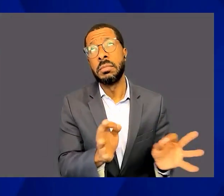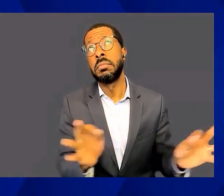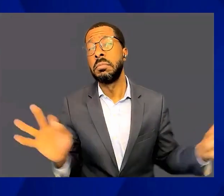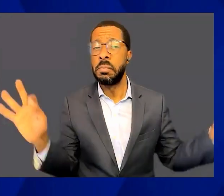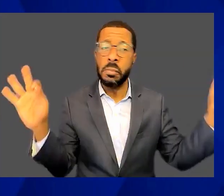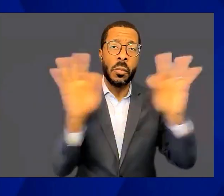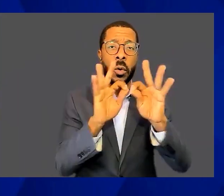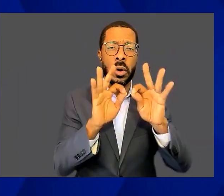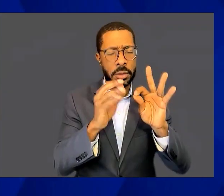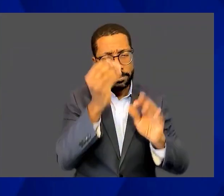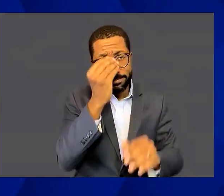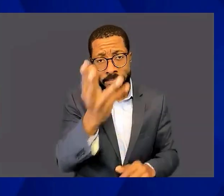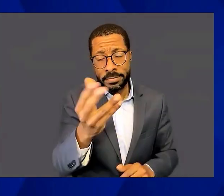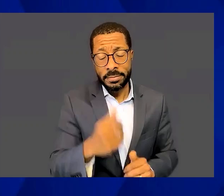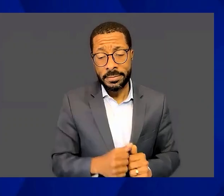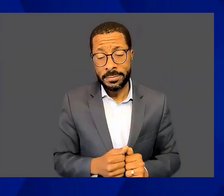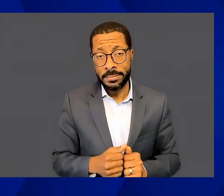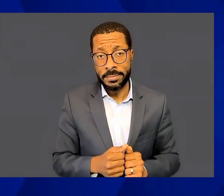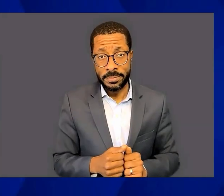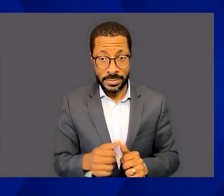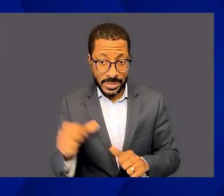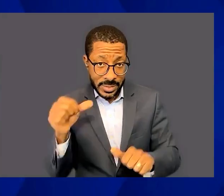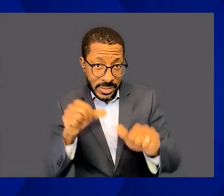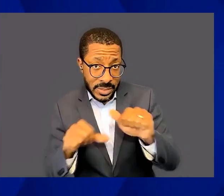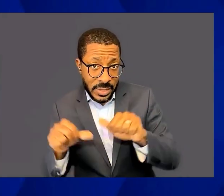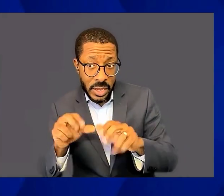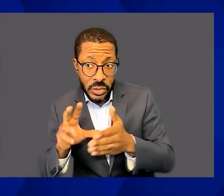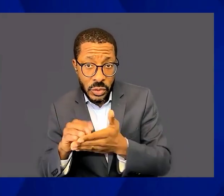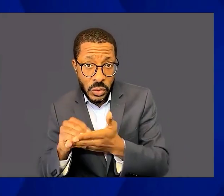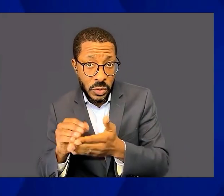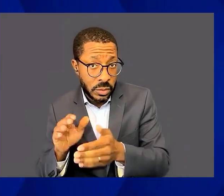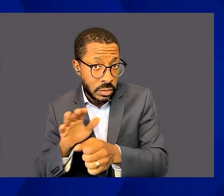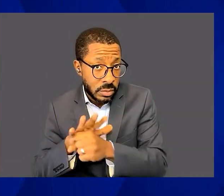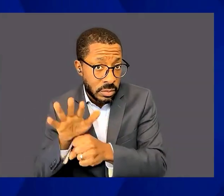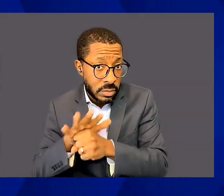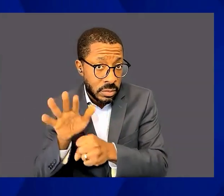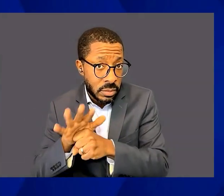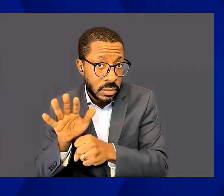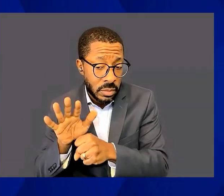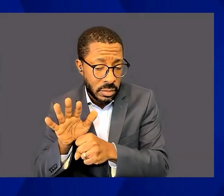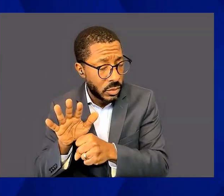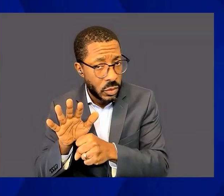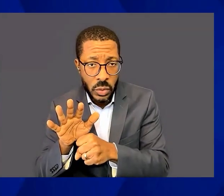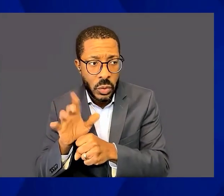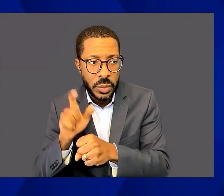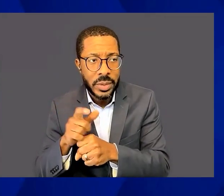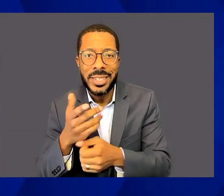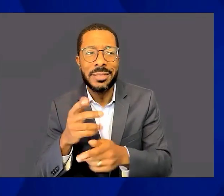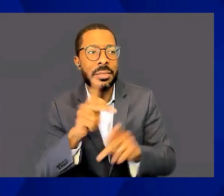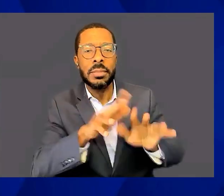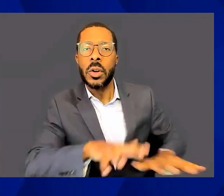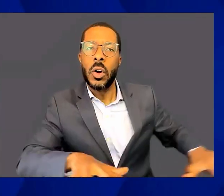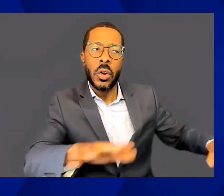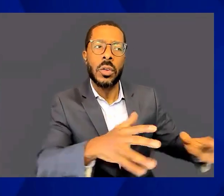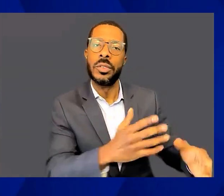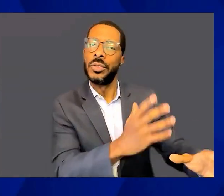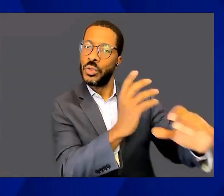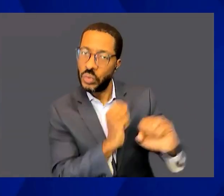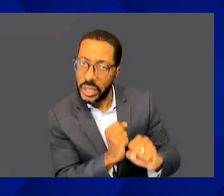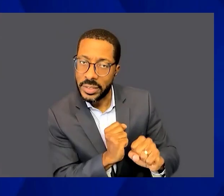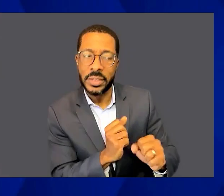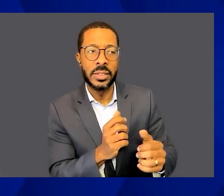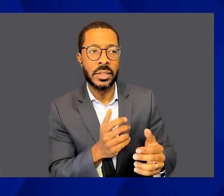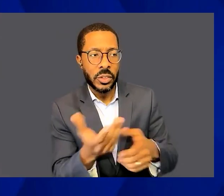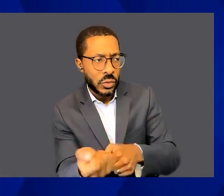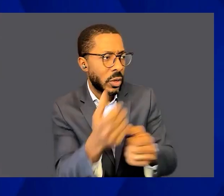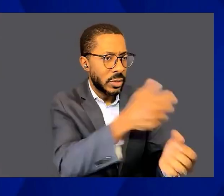is not enough. We need public trust, clear communication, and a shared understanding of